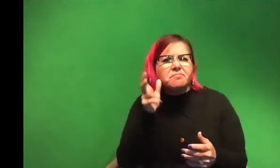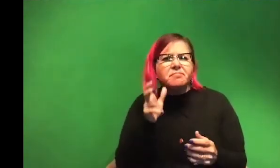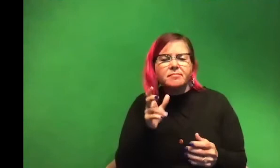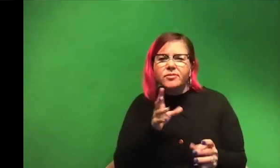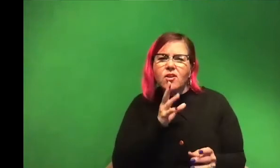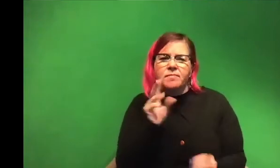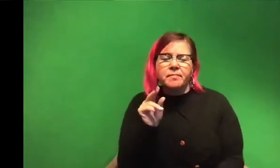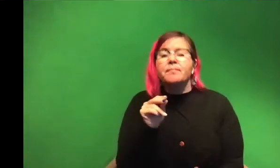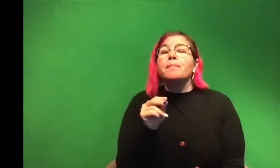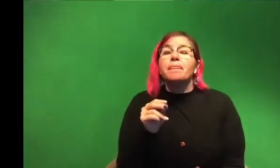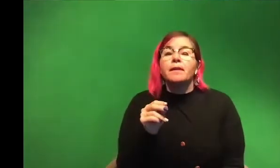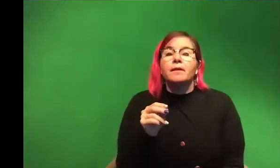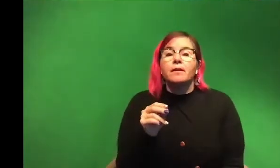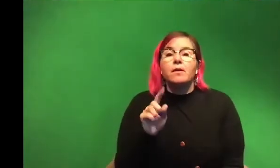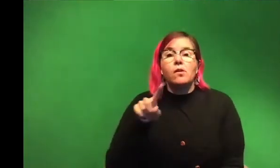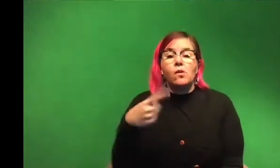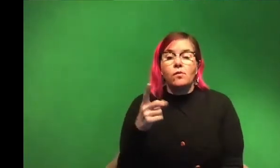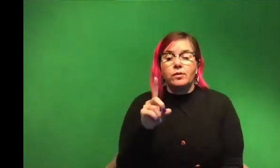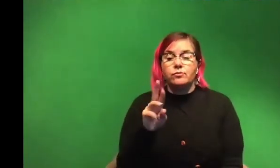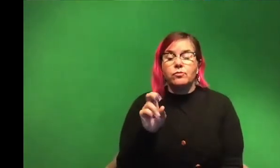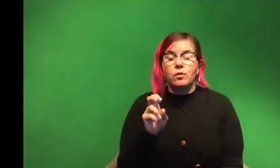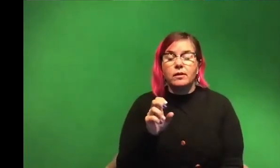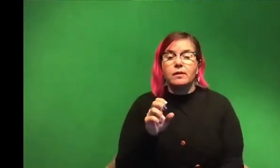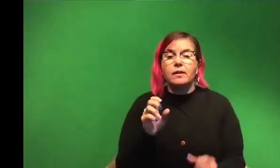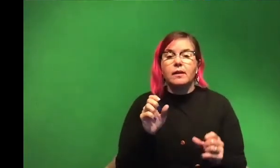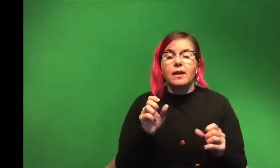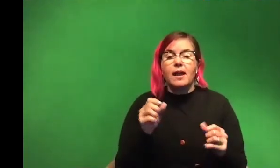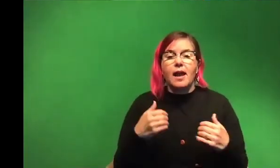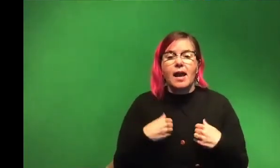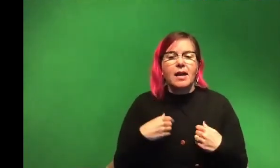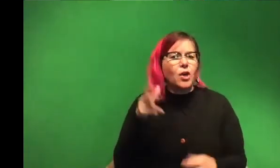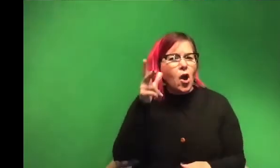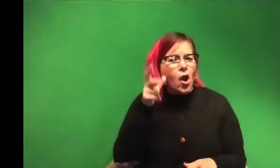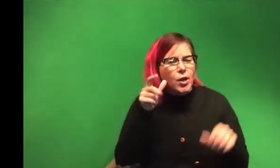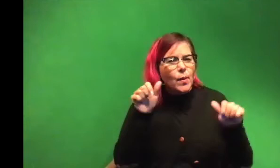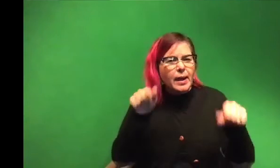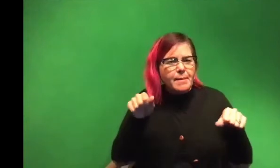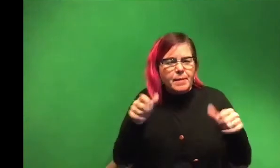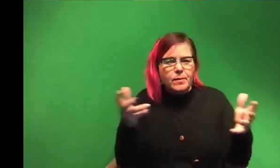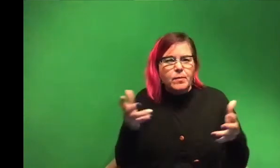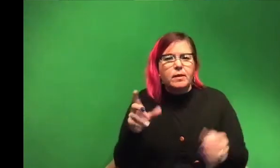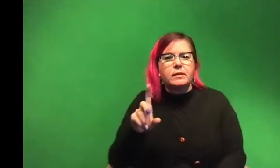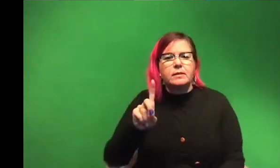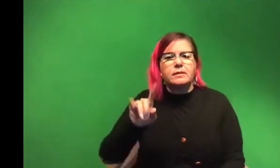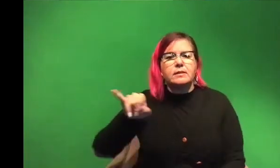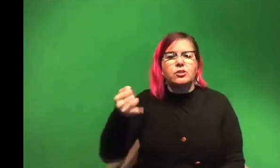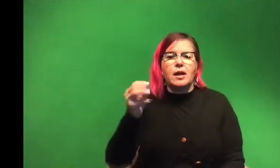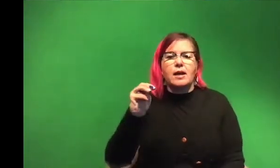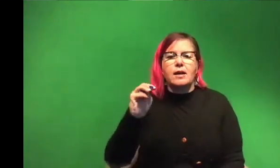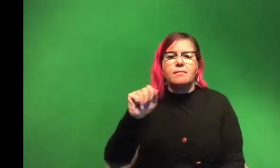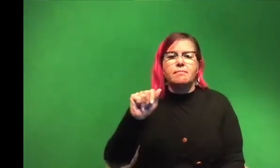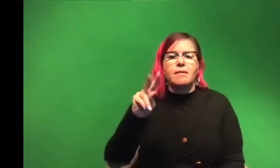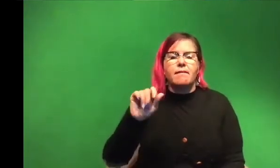As far as the only drone that we have that actually has any sort of audio capability is actually the DJI Mavic 2 Enterprise